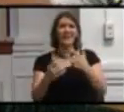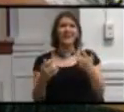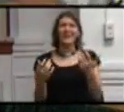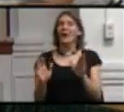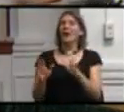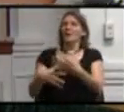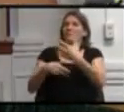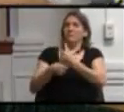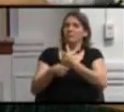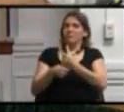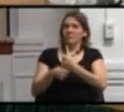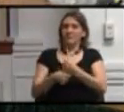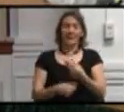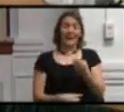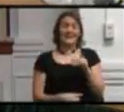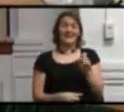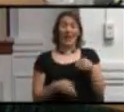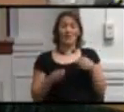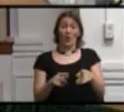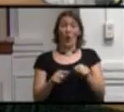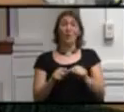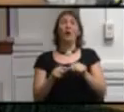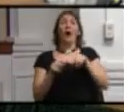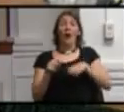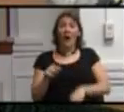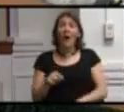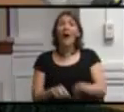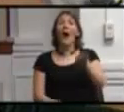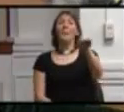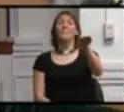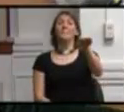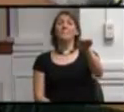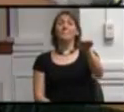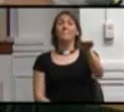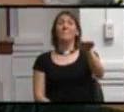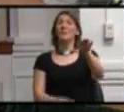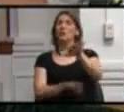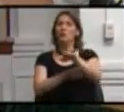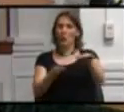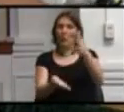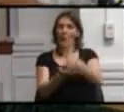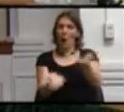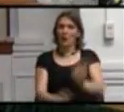Essentially, that means from the road to Hinsdale to the top of the roundabout. Yep.